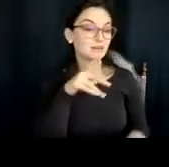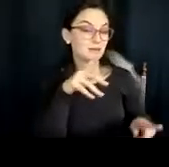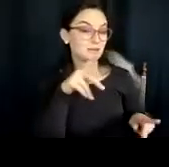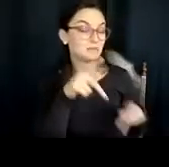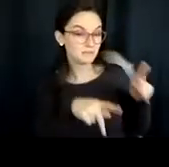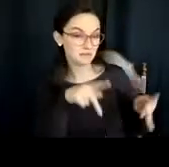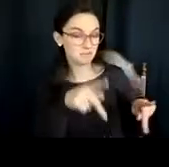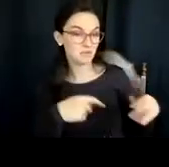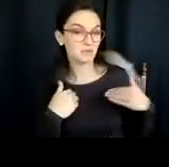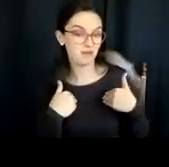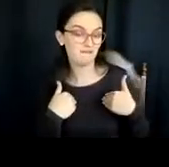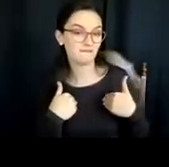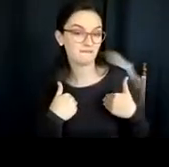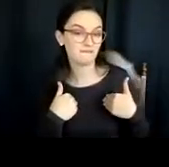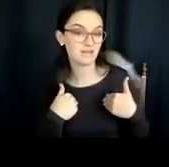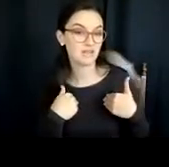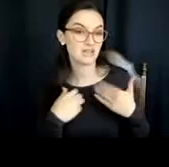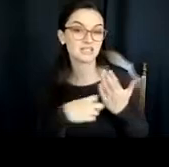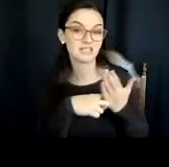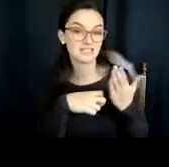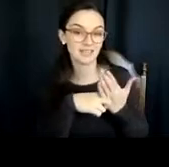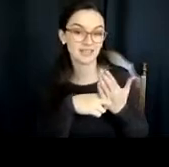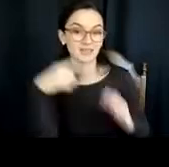tickets in the club section have access to this